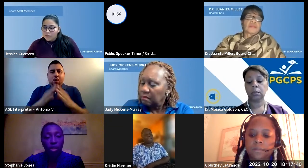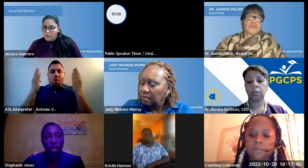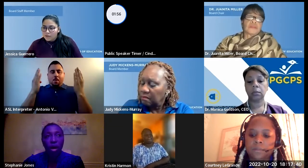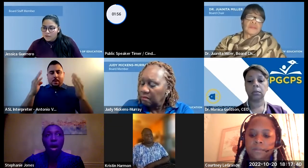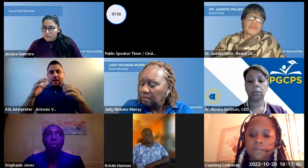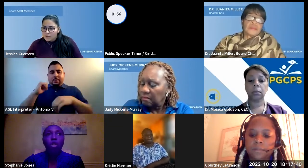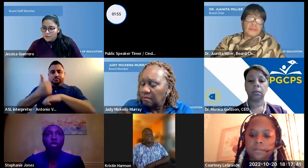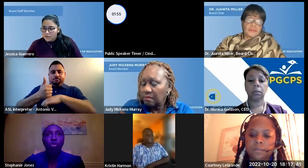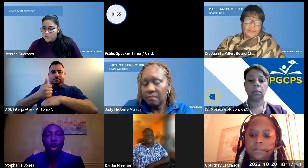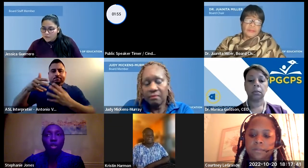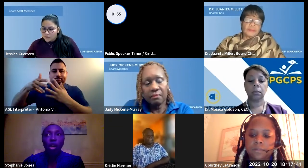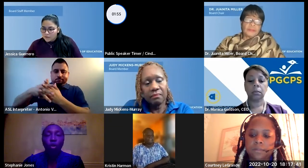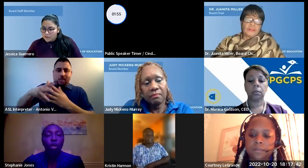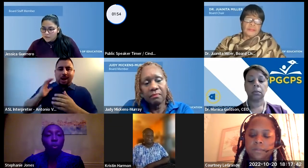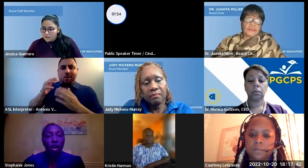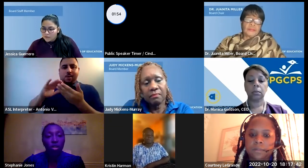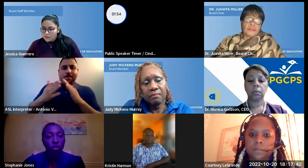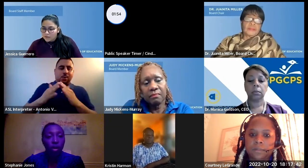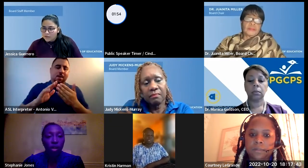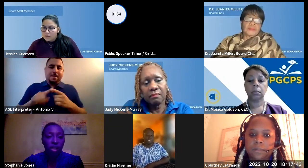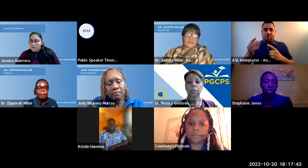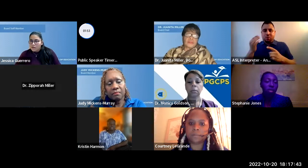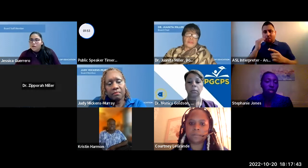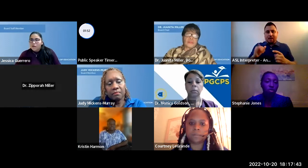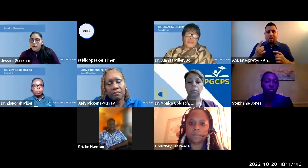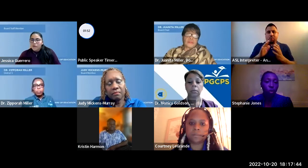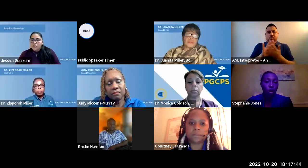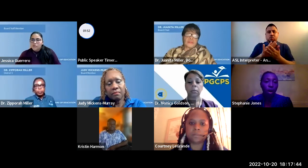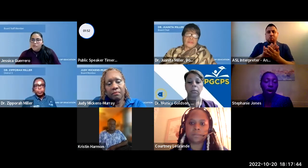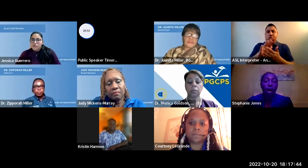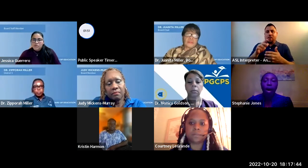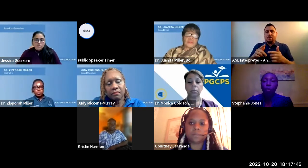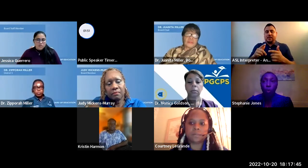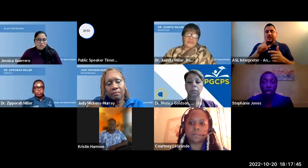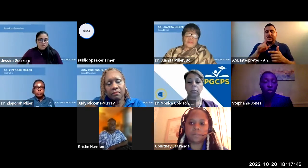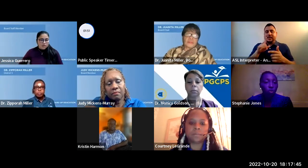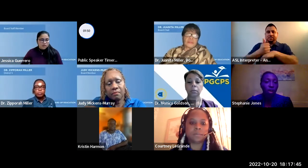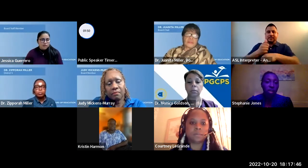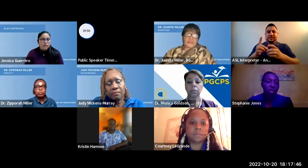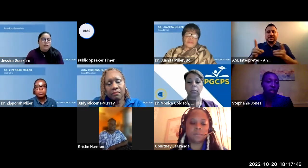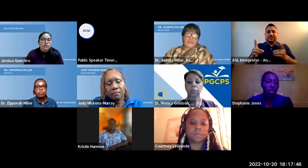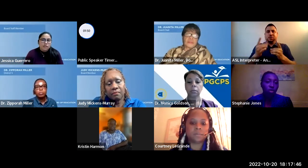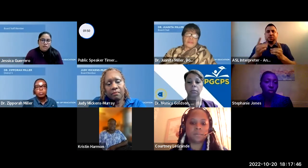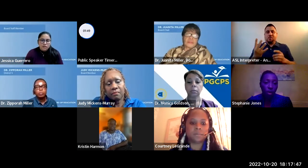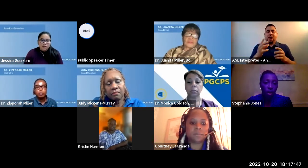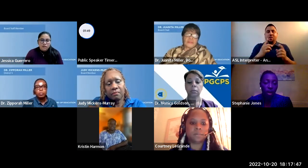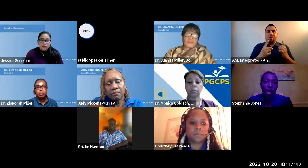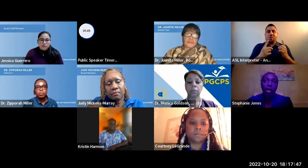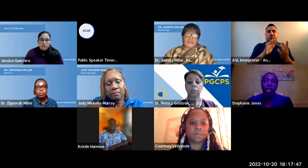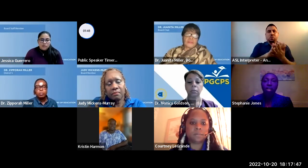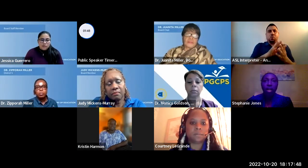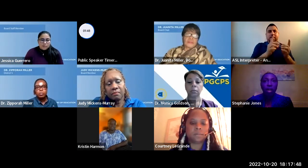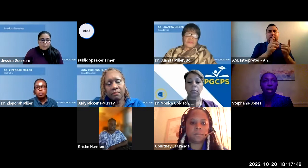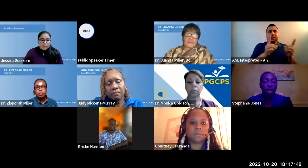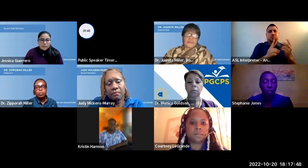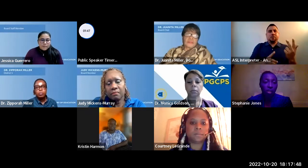our community, but to know that only one school exists in District 4 and one school exists in District 3,